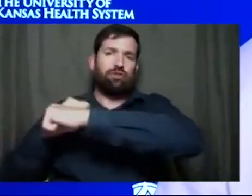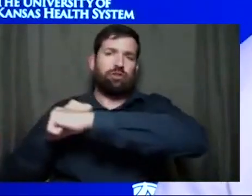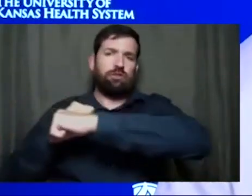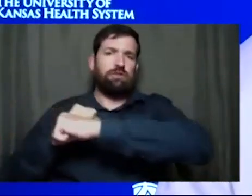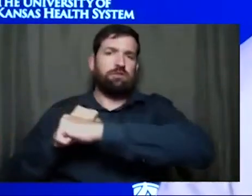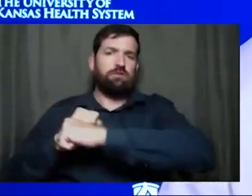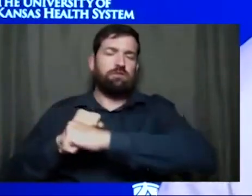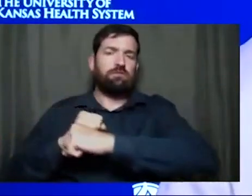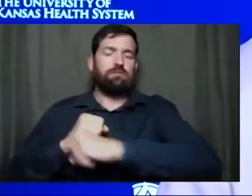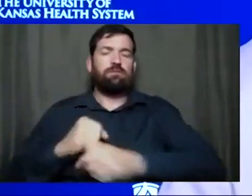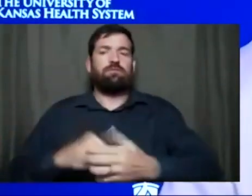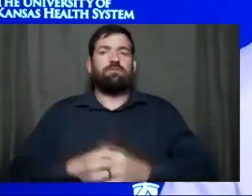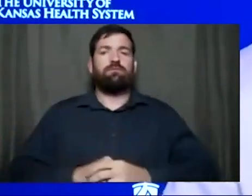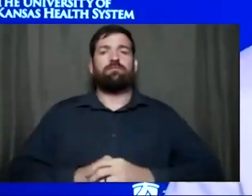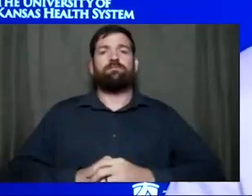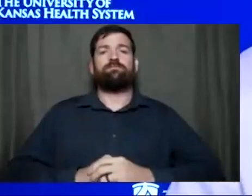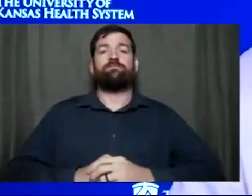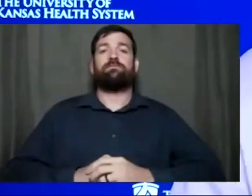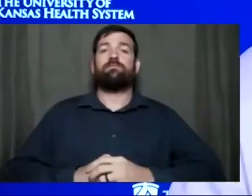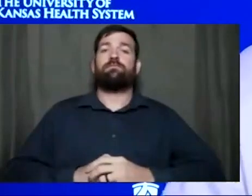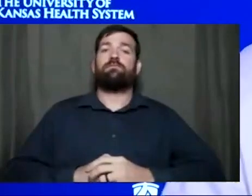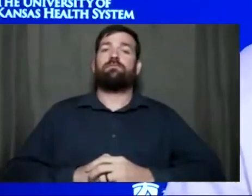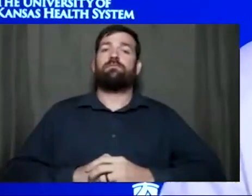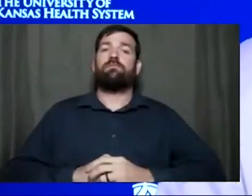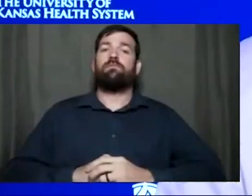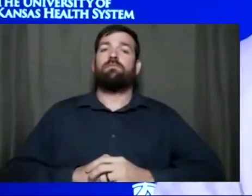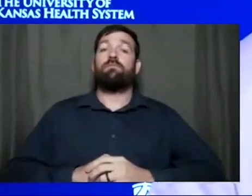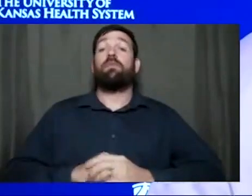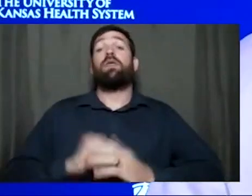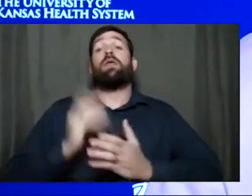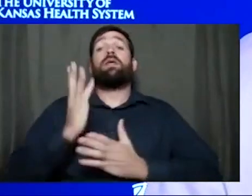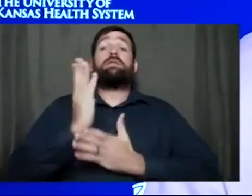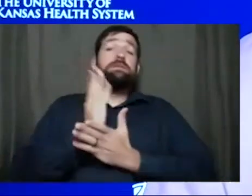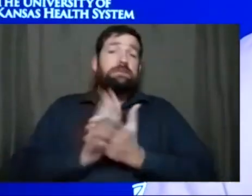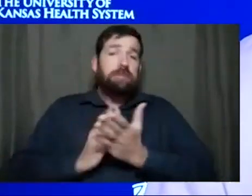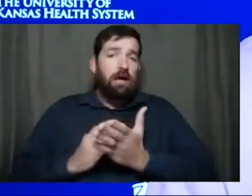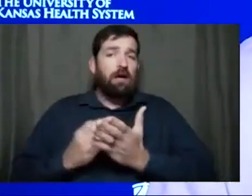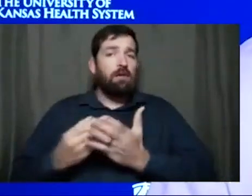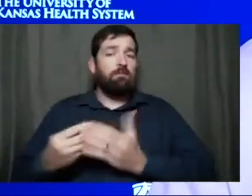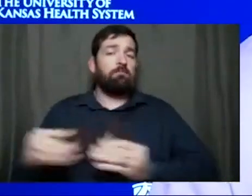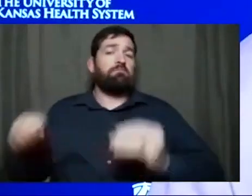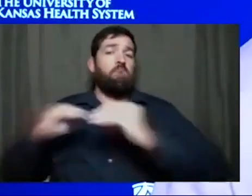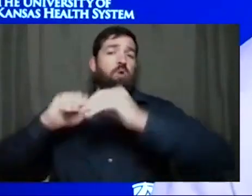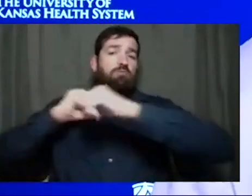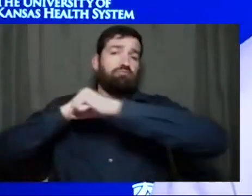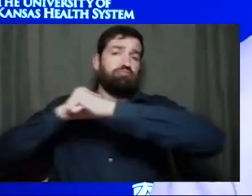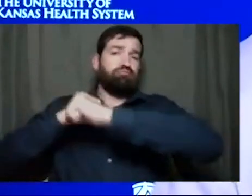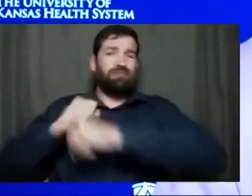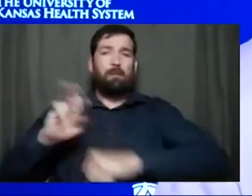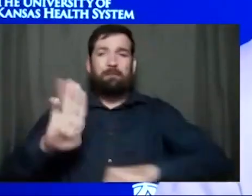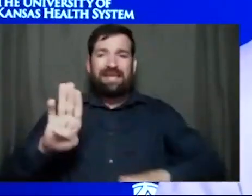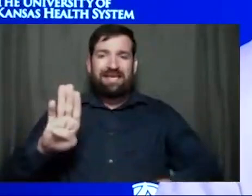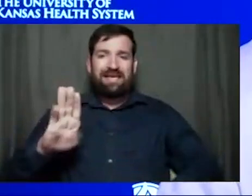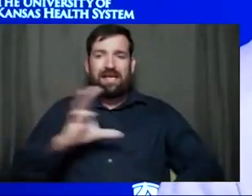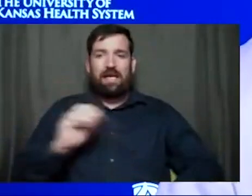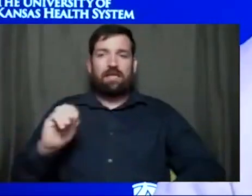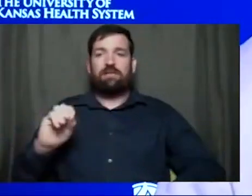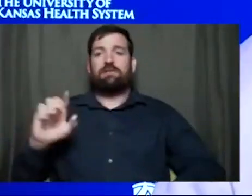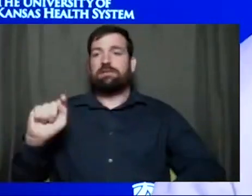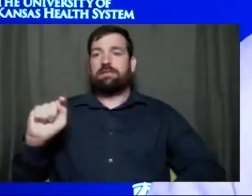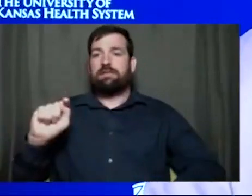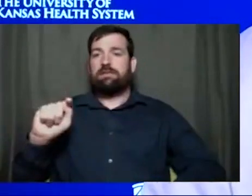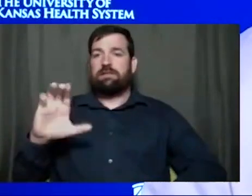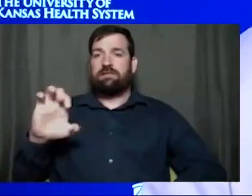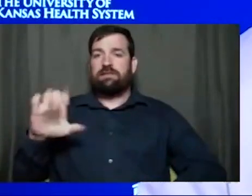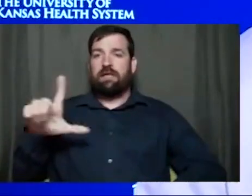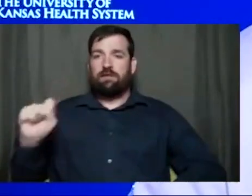weeks. So you do start to get that boost or that increase in immunity both in B cells and T cells after that second dose fairly